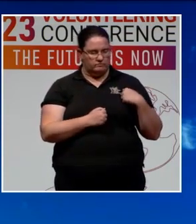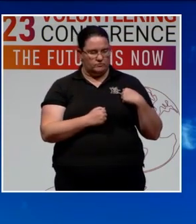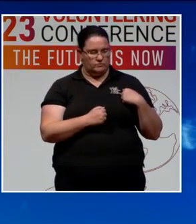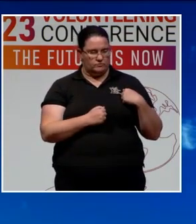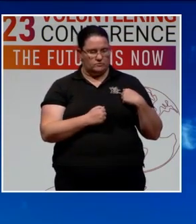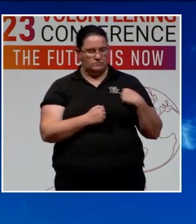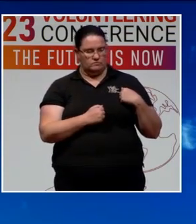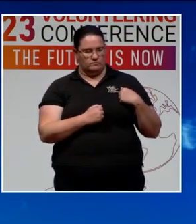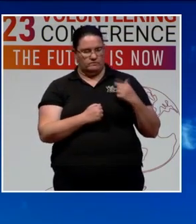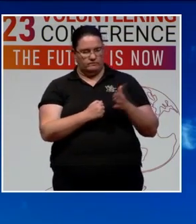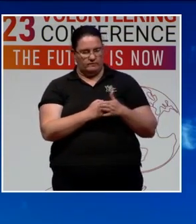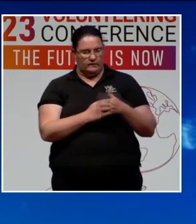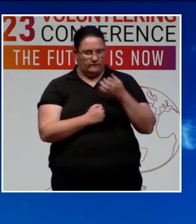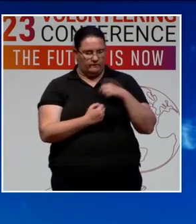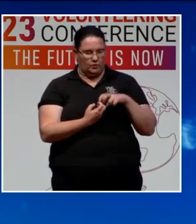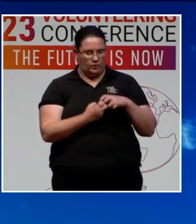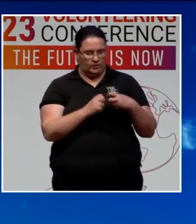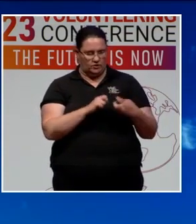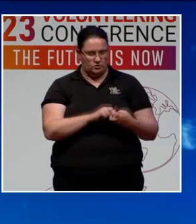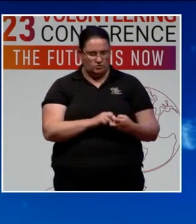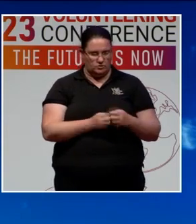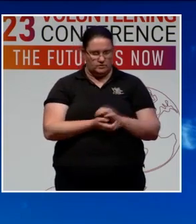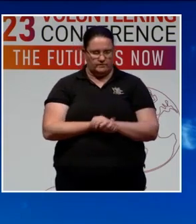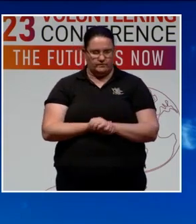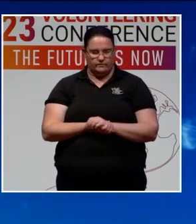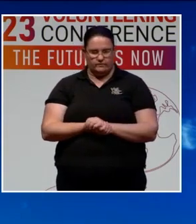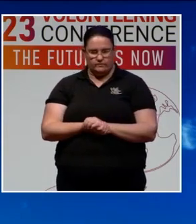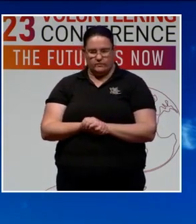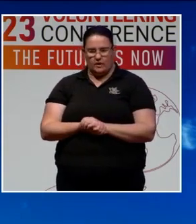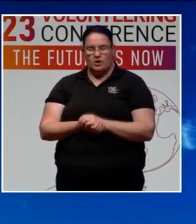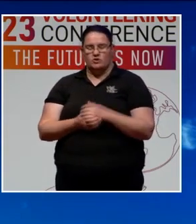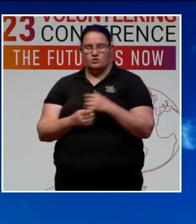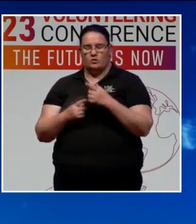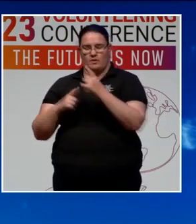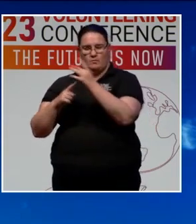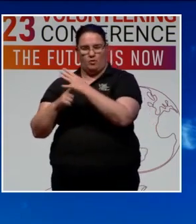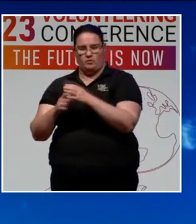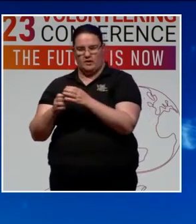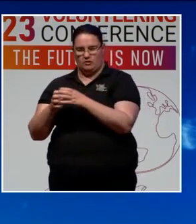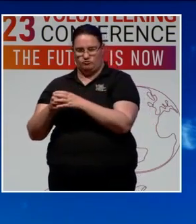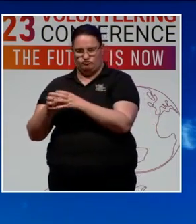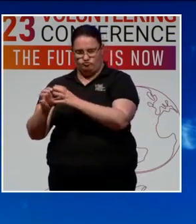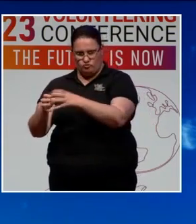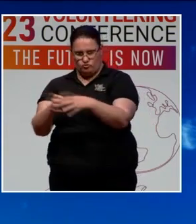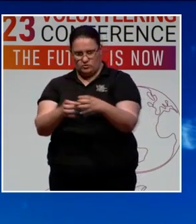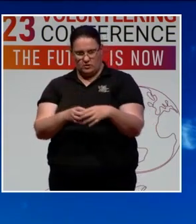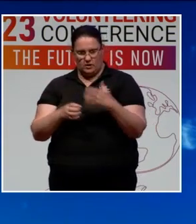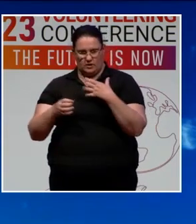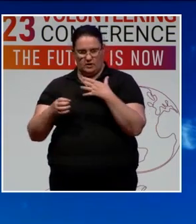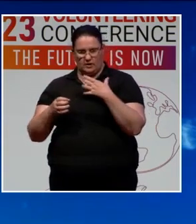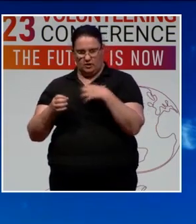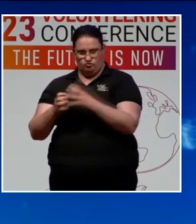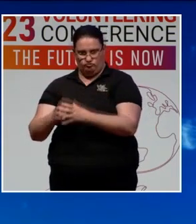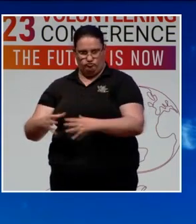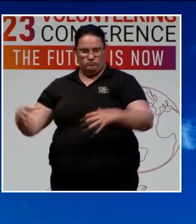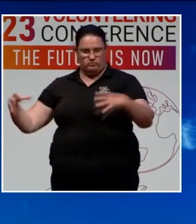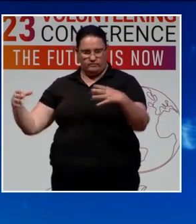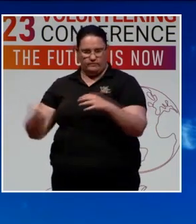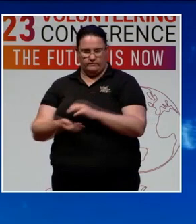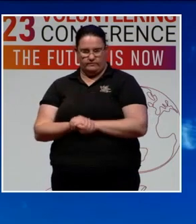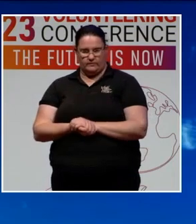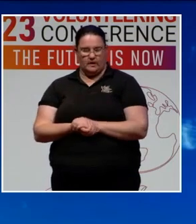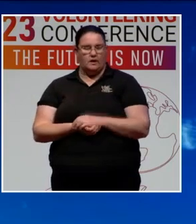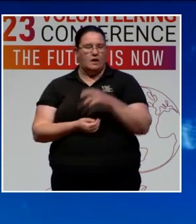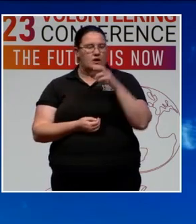These changes included expanding the eligible priority groups to unemployed Australians, young people aged 12 to 18, and